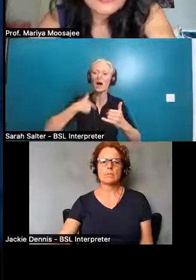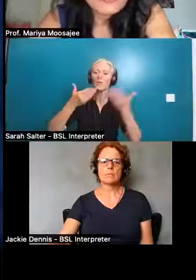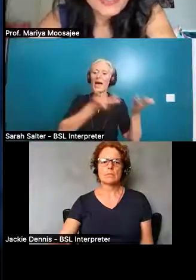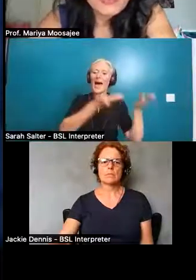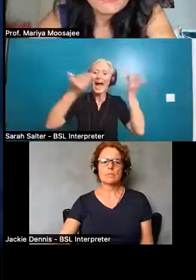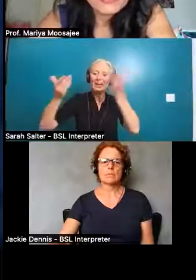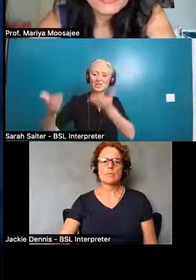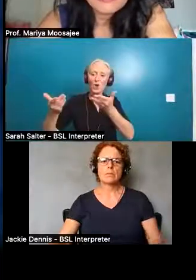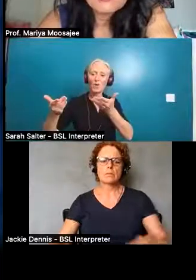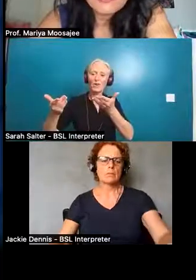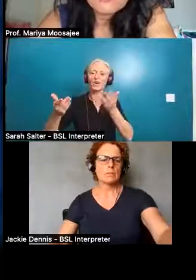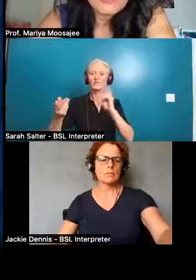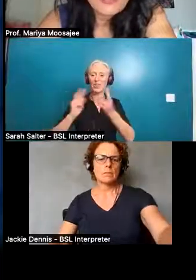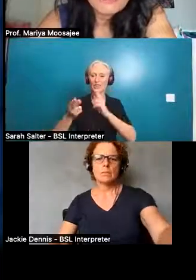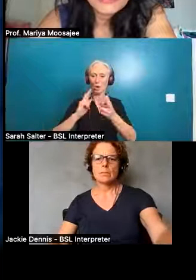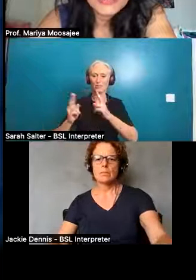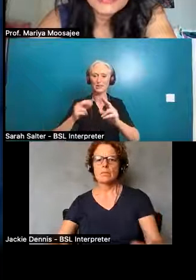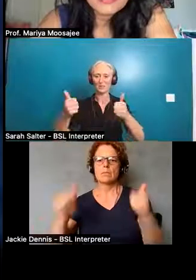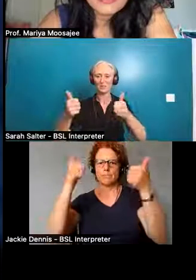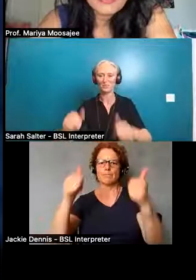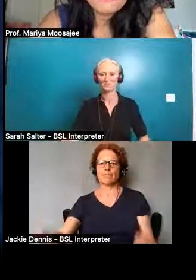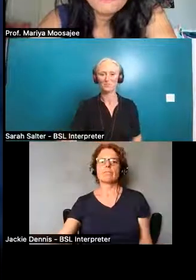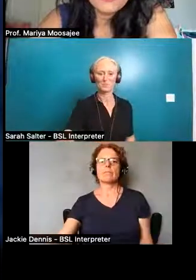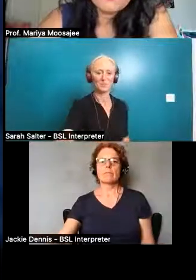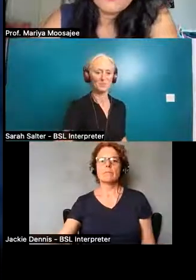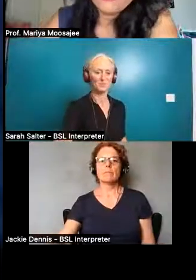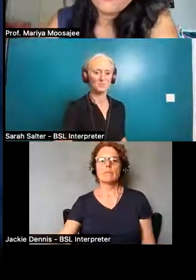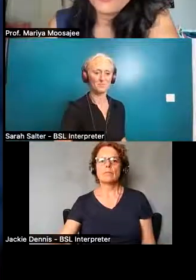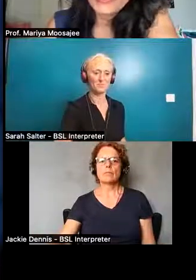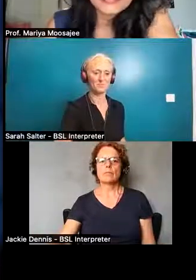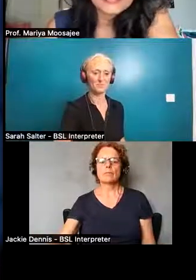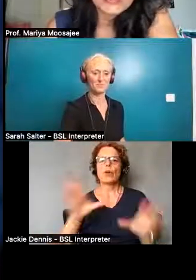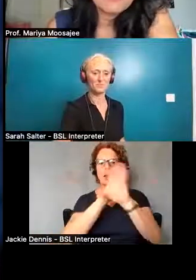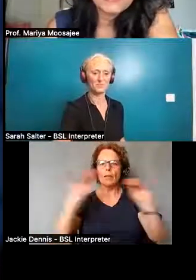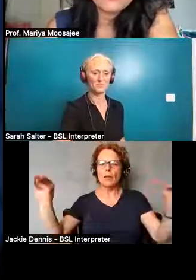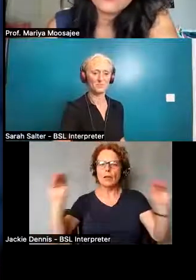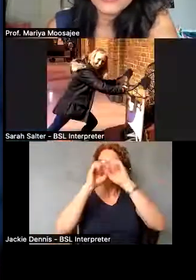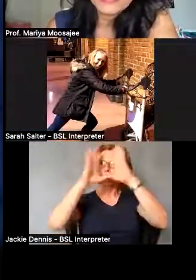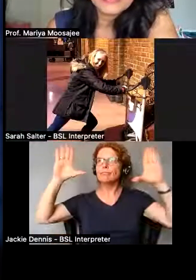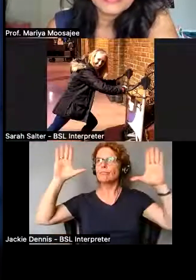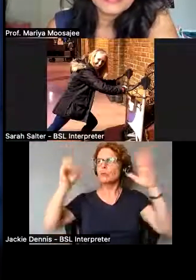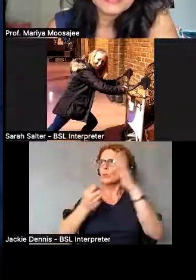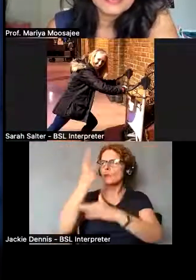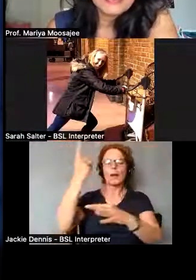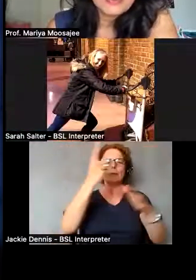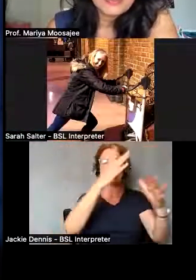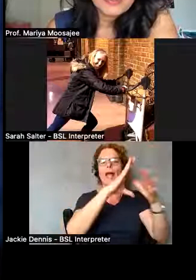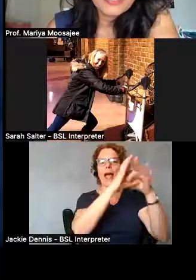are underway currently. So you get a real up-to-date overview of what the landscape is, all relating